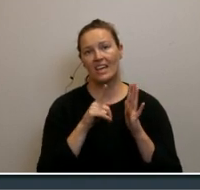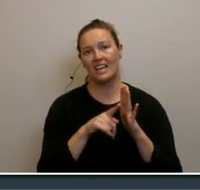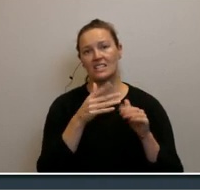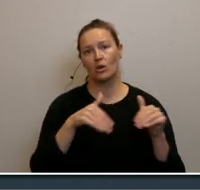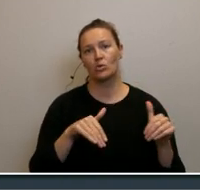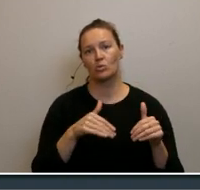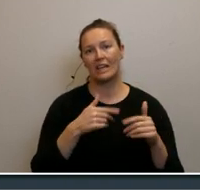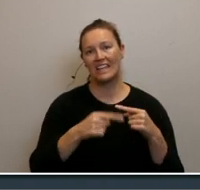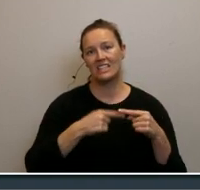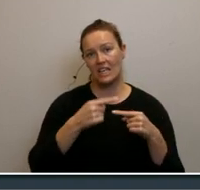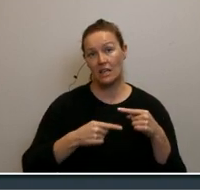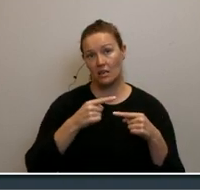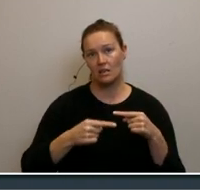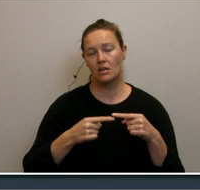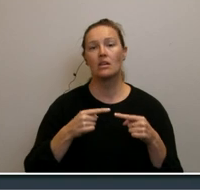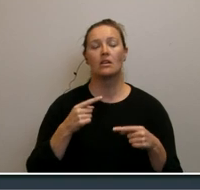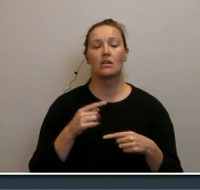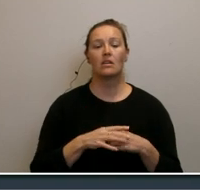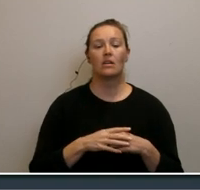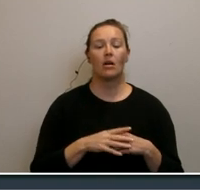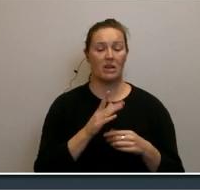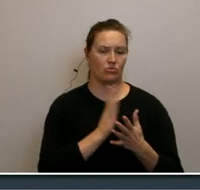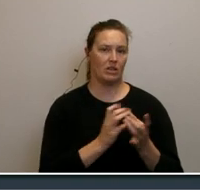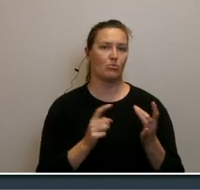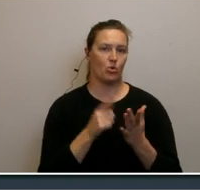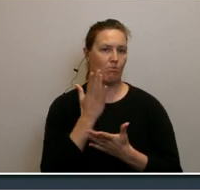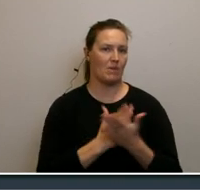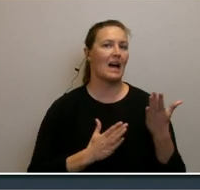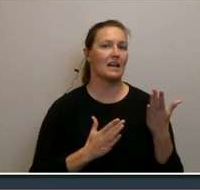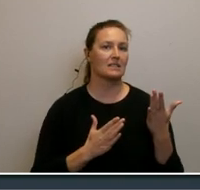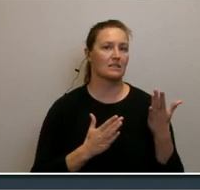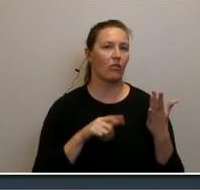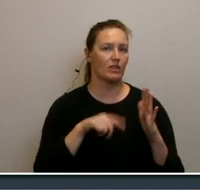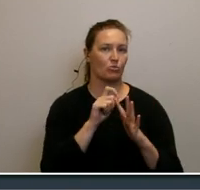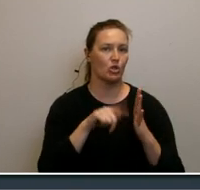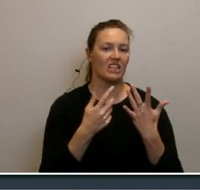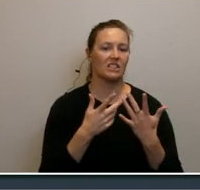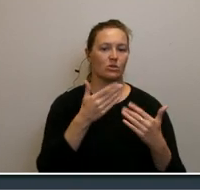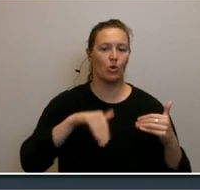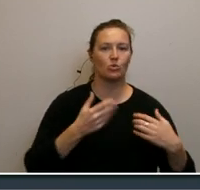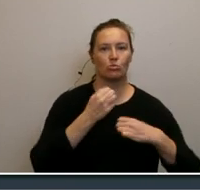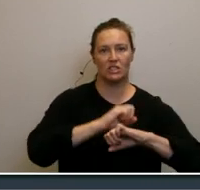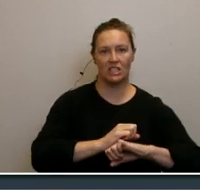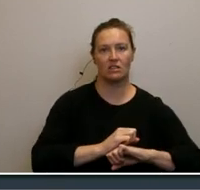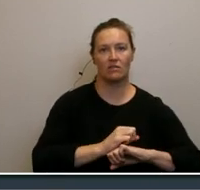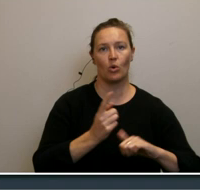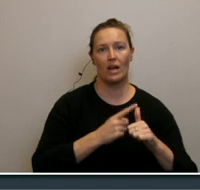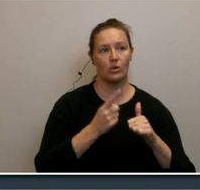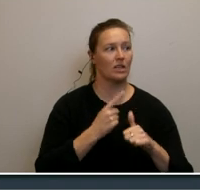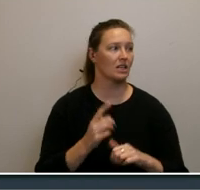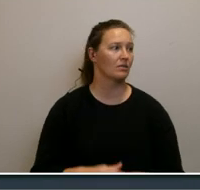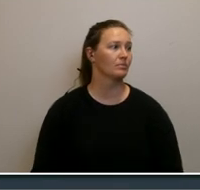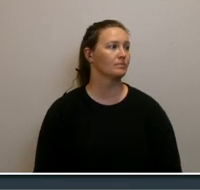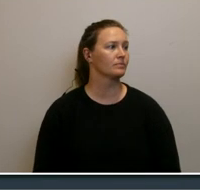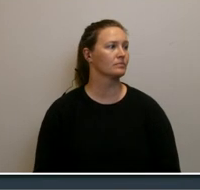But that's a key element of this project, which is coastal protection for Ahuriri. Thank